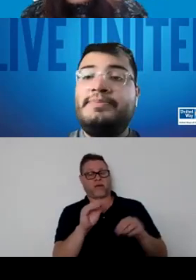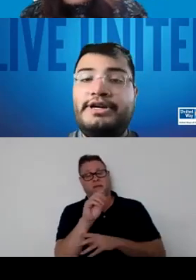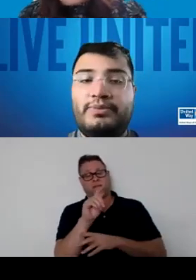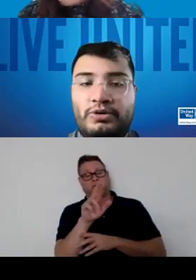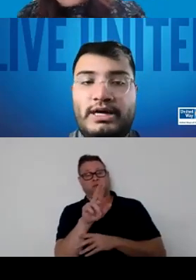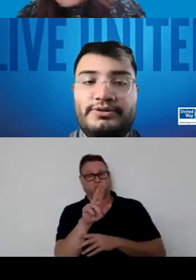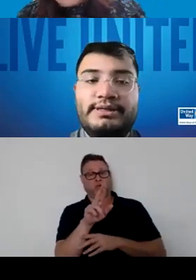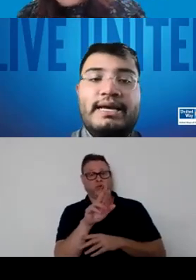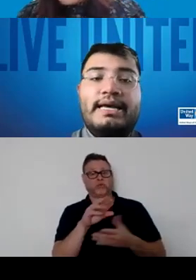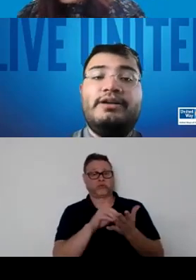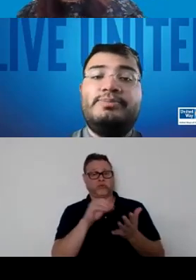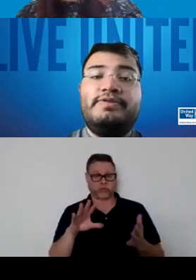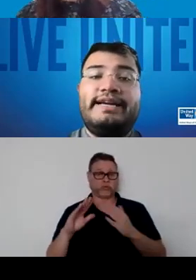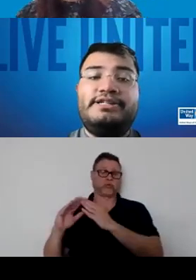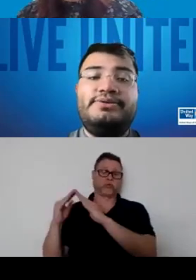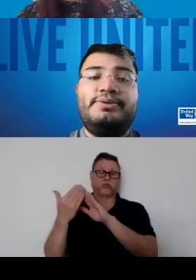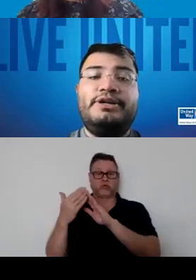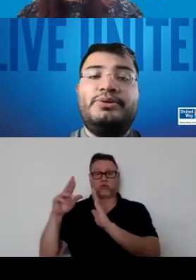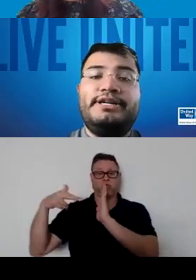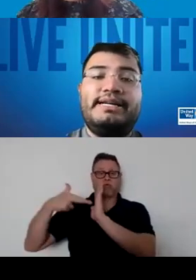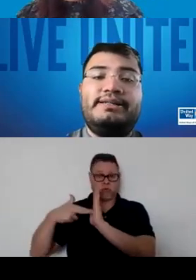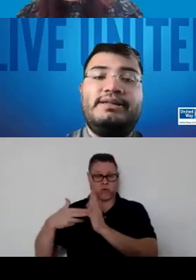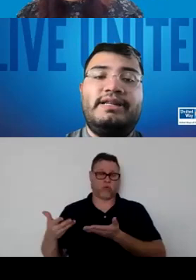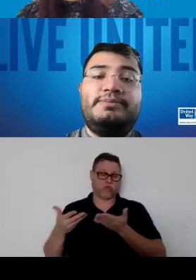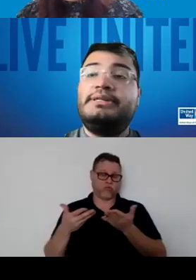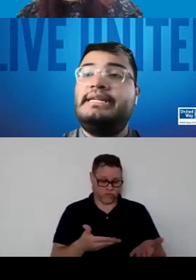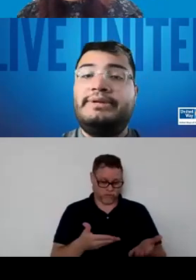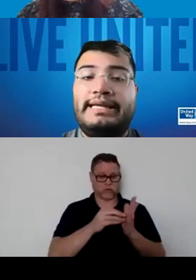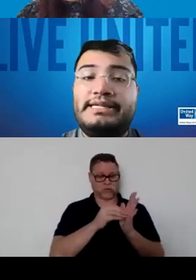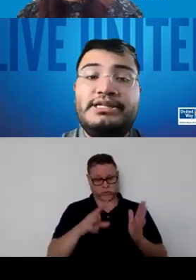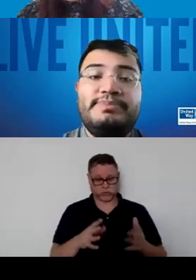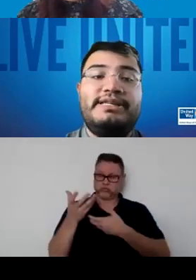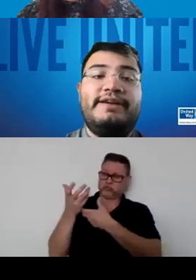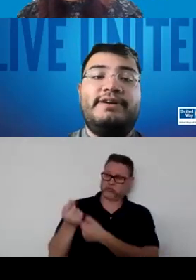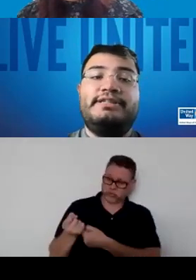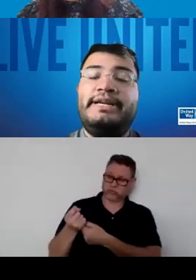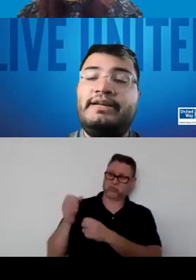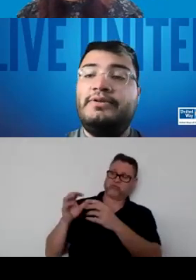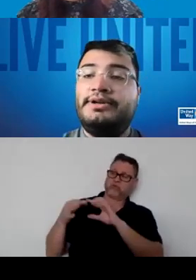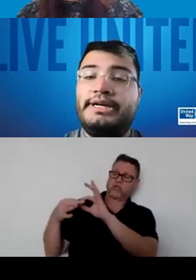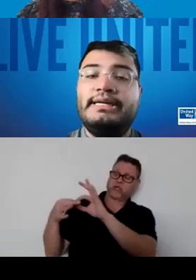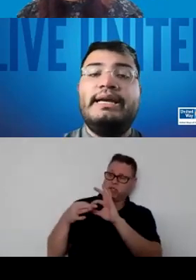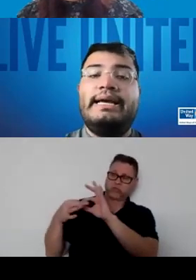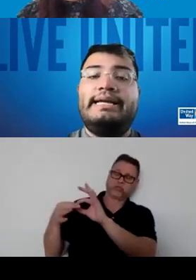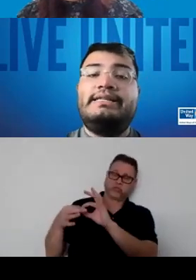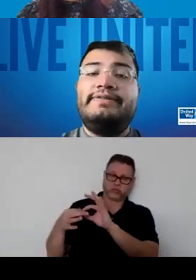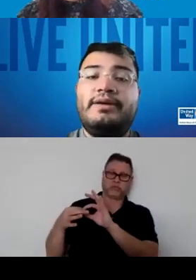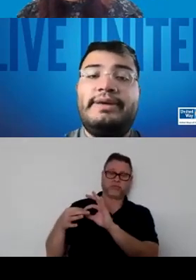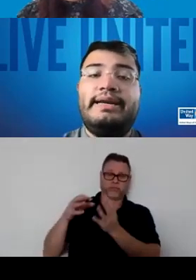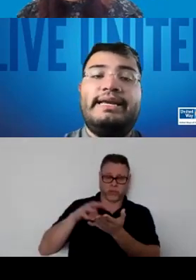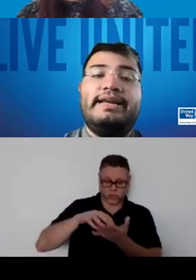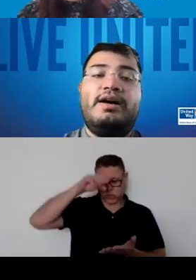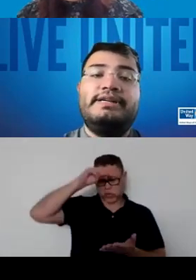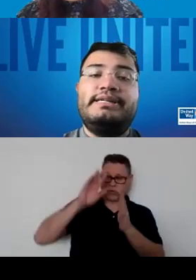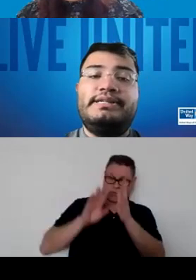and community role models. They also provide students with a greater chance to develop trusting relationships that foster meaningful learning and